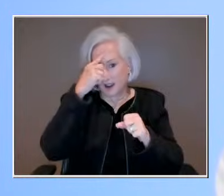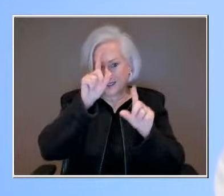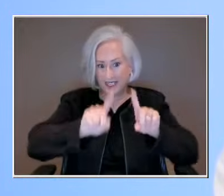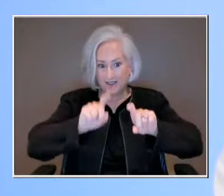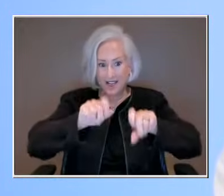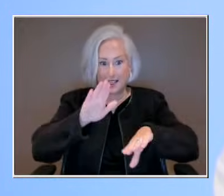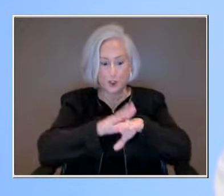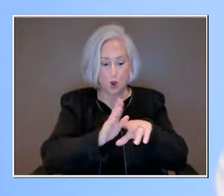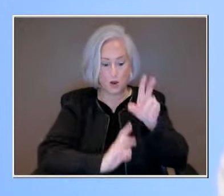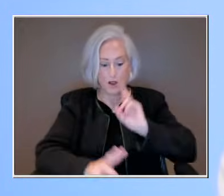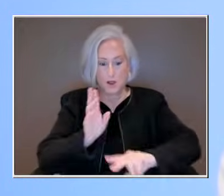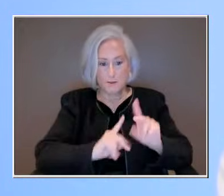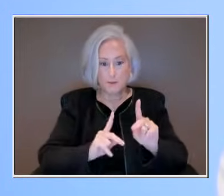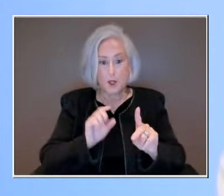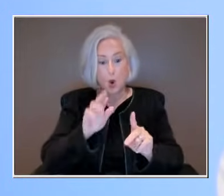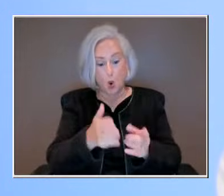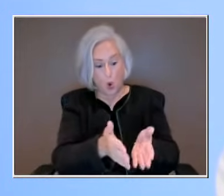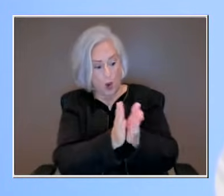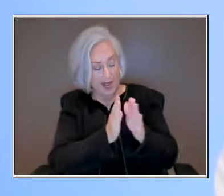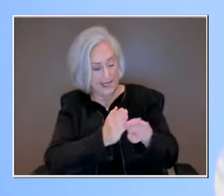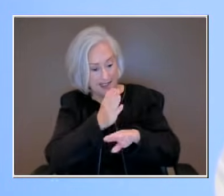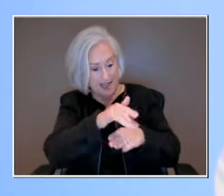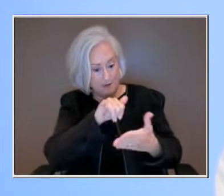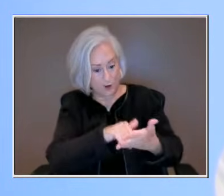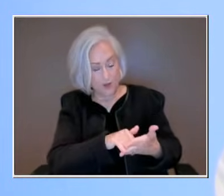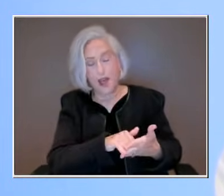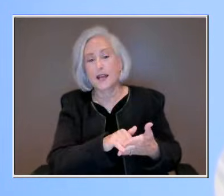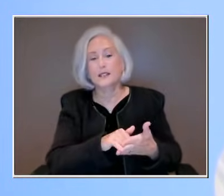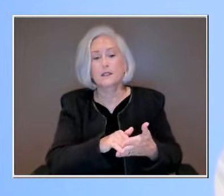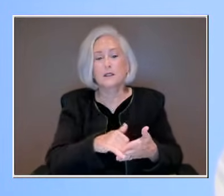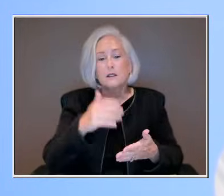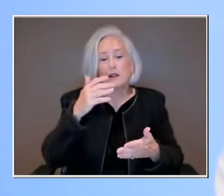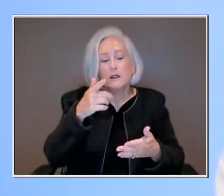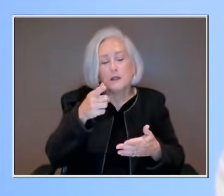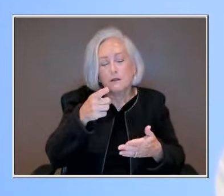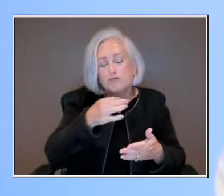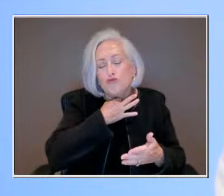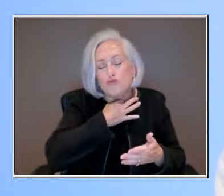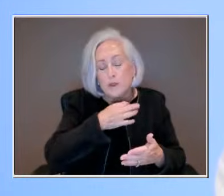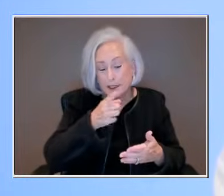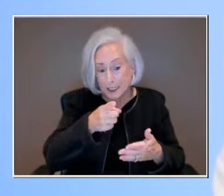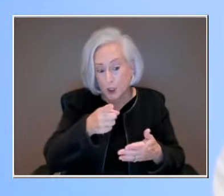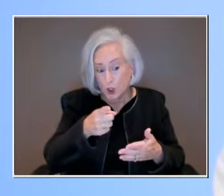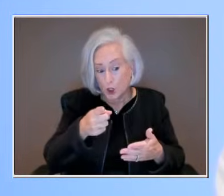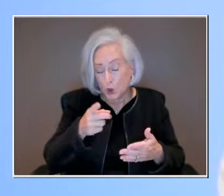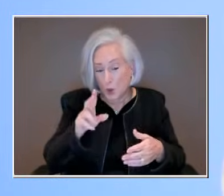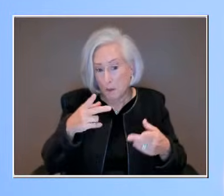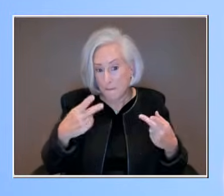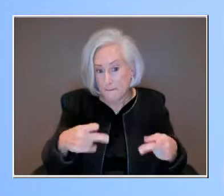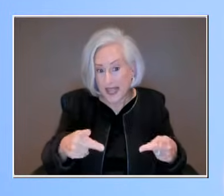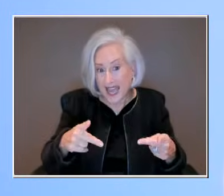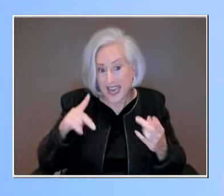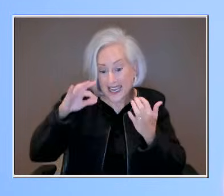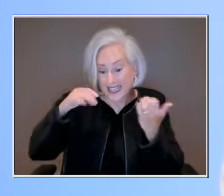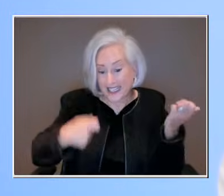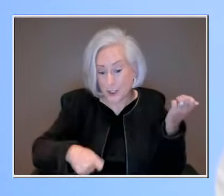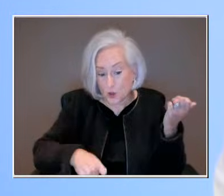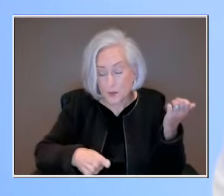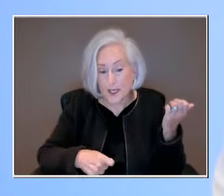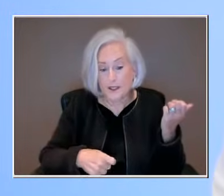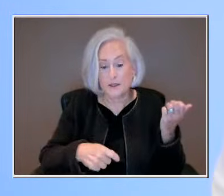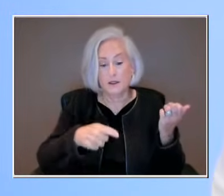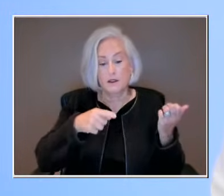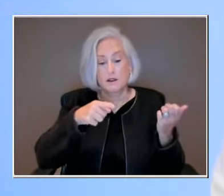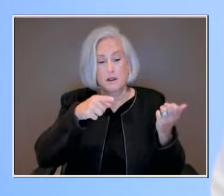ask afterhand when you look at those scores, by any chance did you play an instrument? Oh, interesting. It's, yes, to look back on that and find